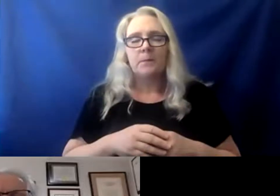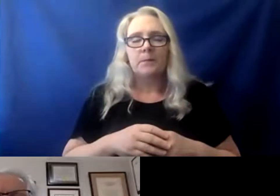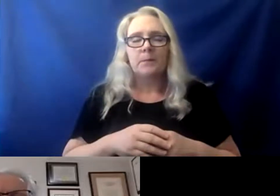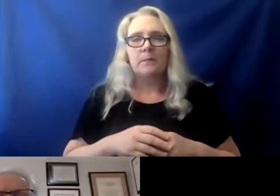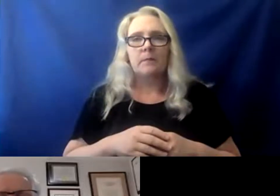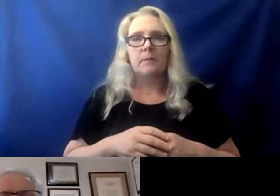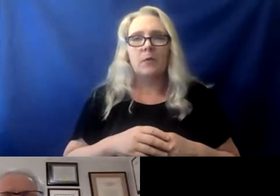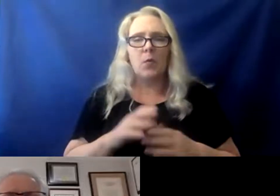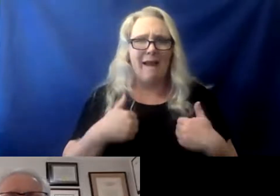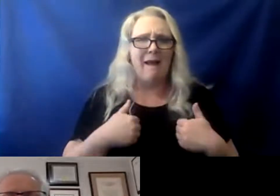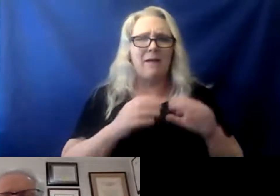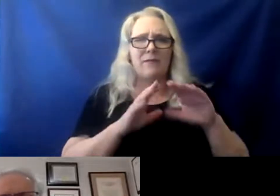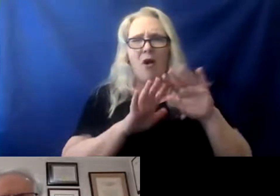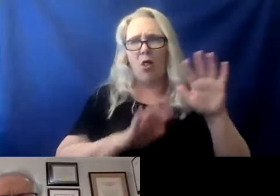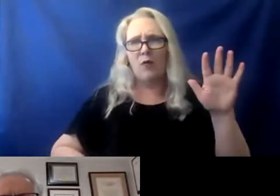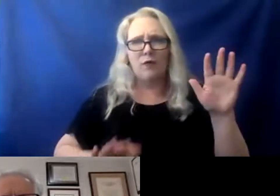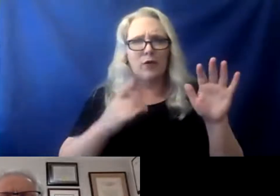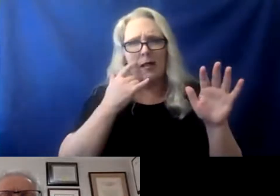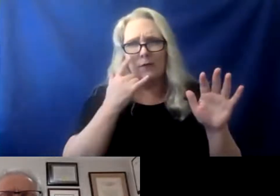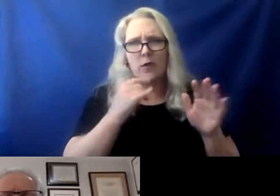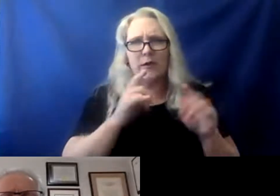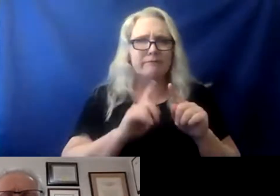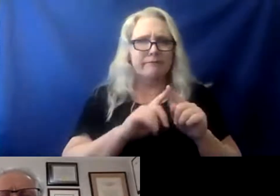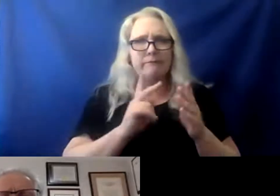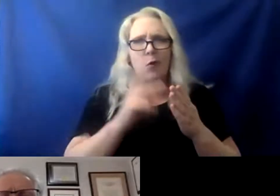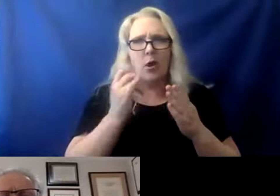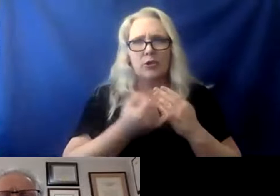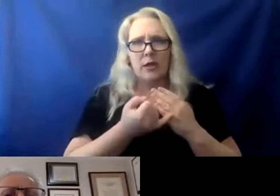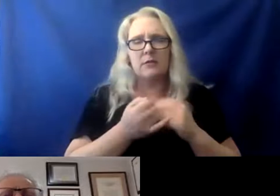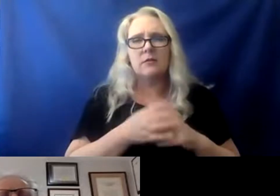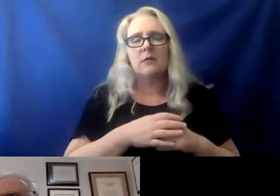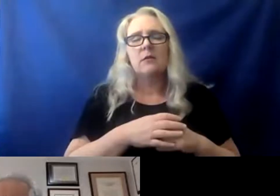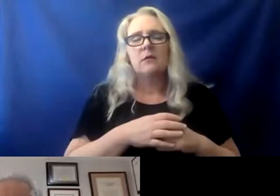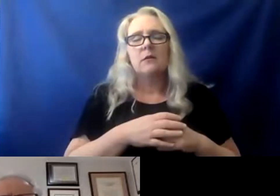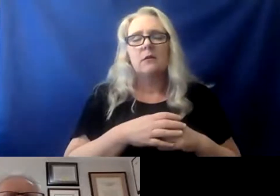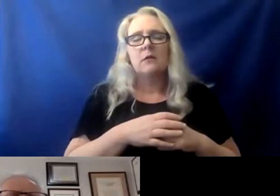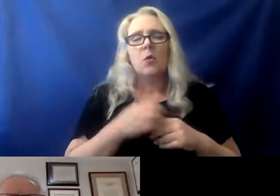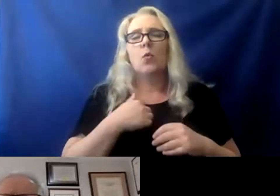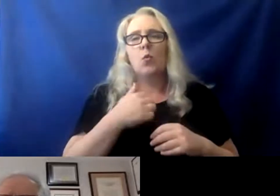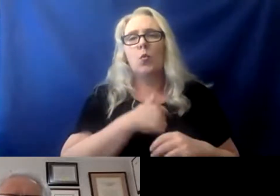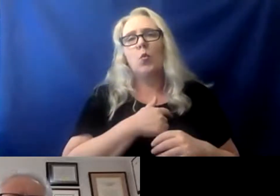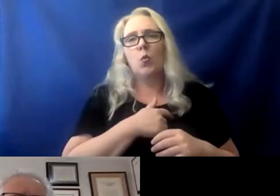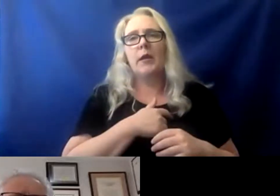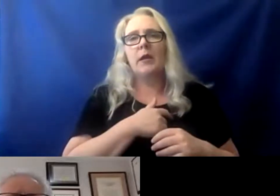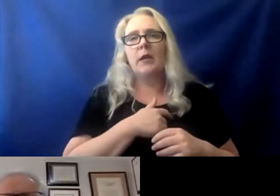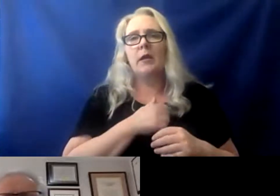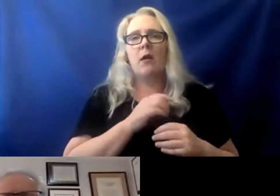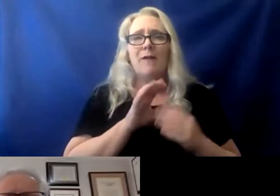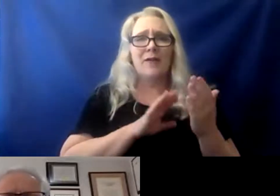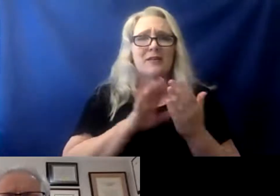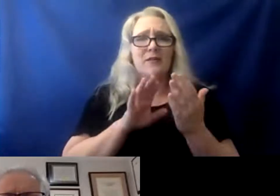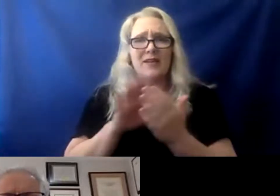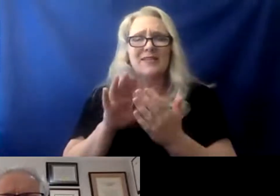we have projects throughout California and the Southeast across the country, we're coming face to face with more and